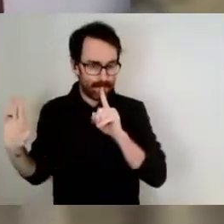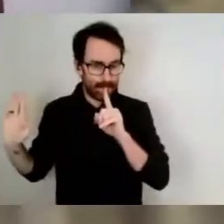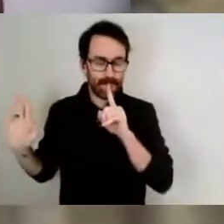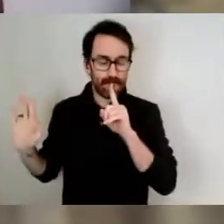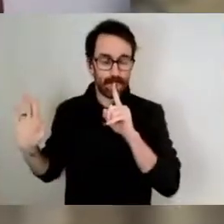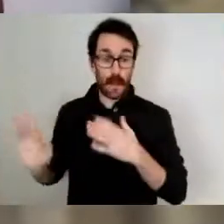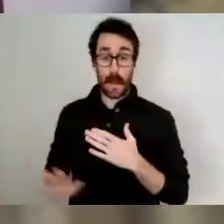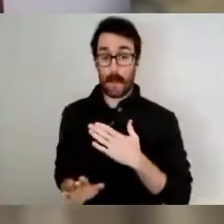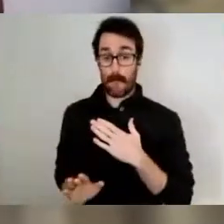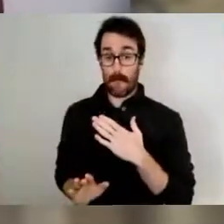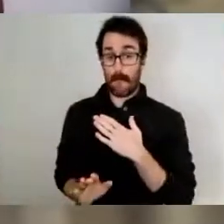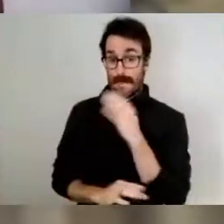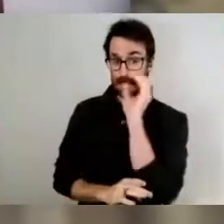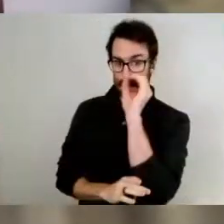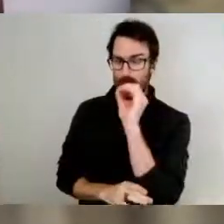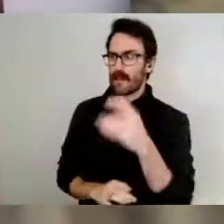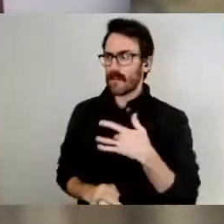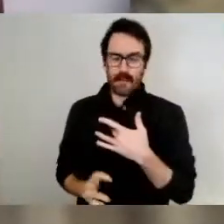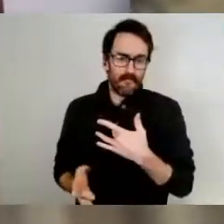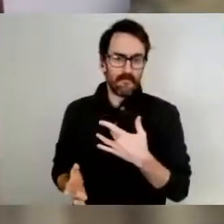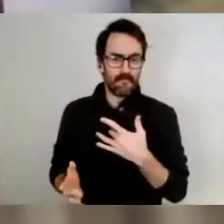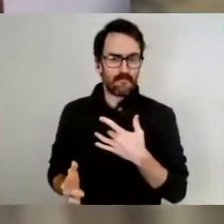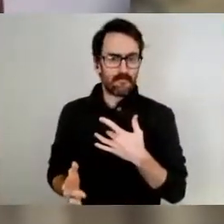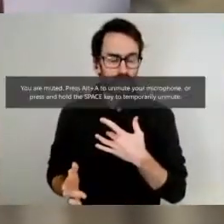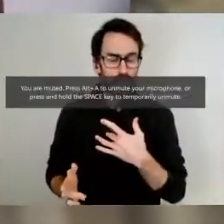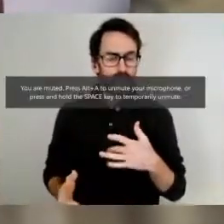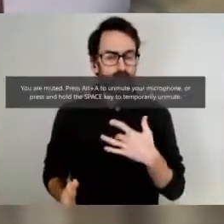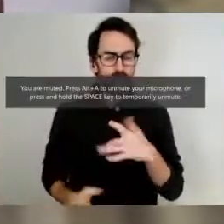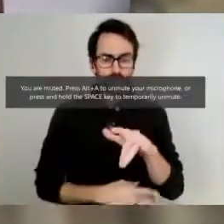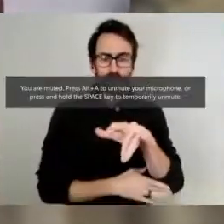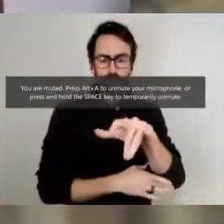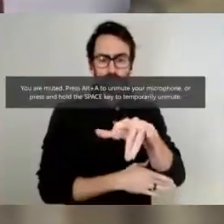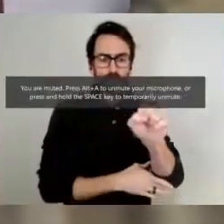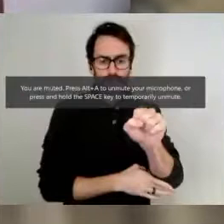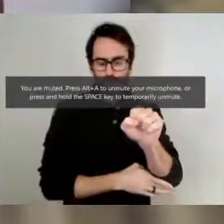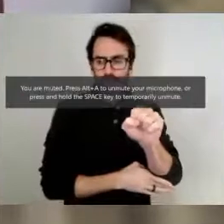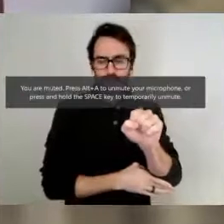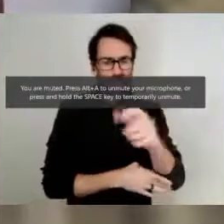most impact we can to stop the occupation.